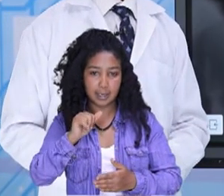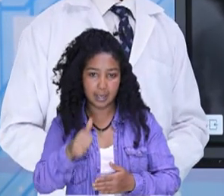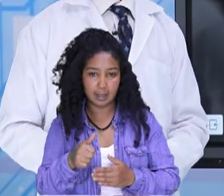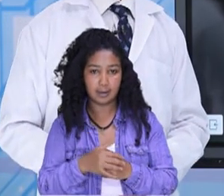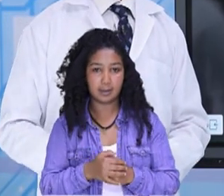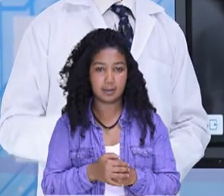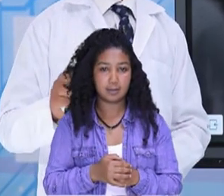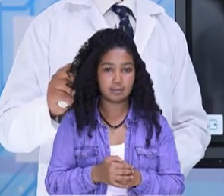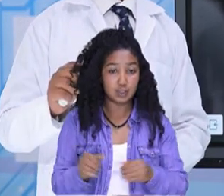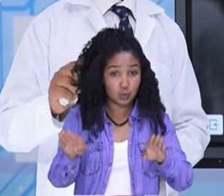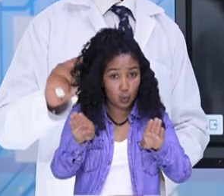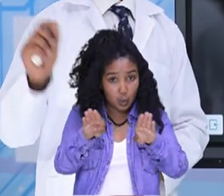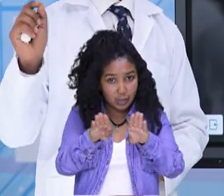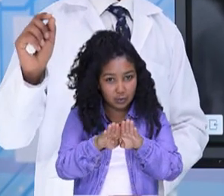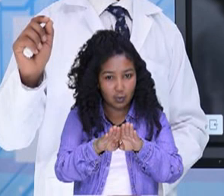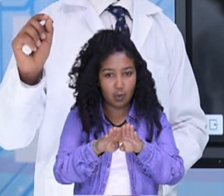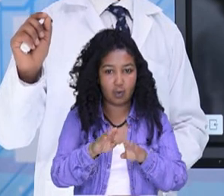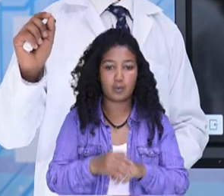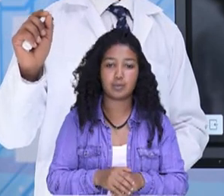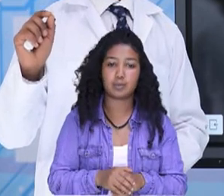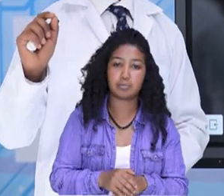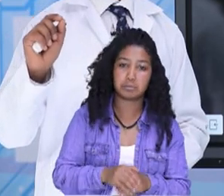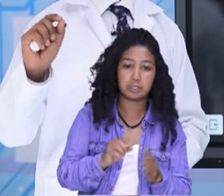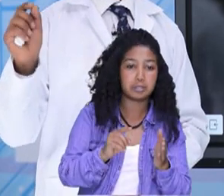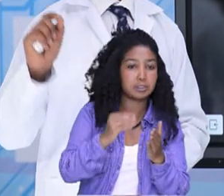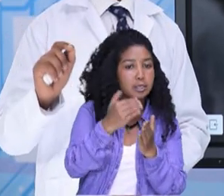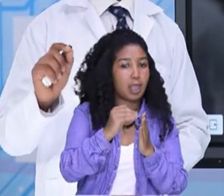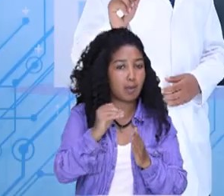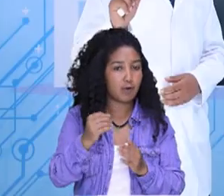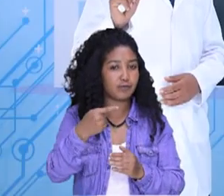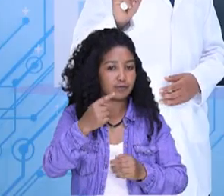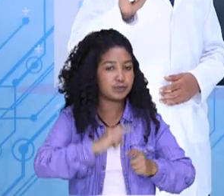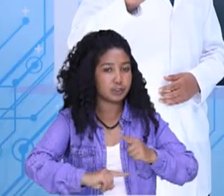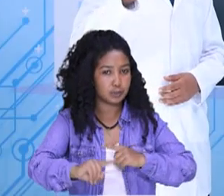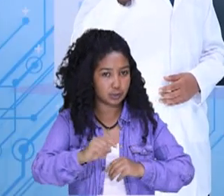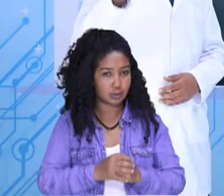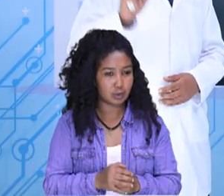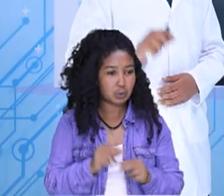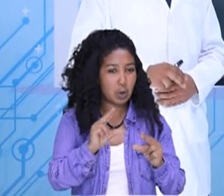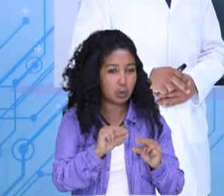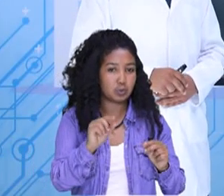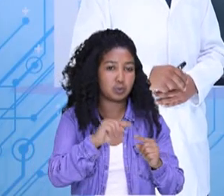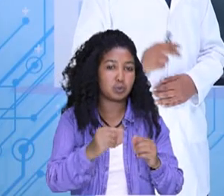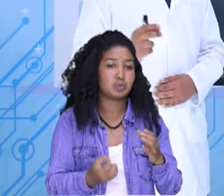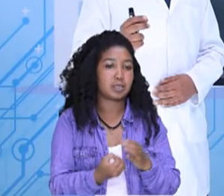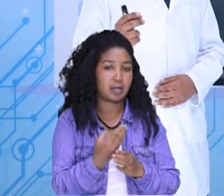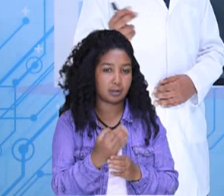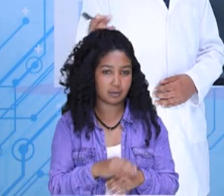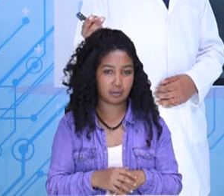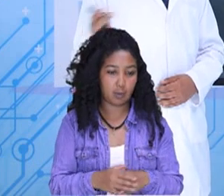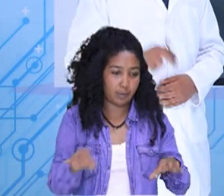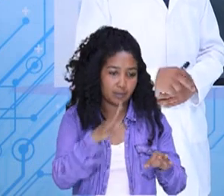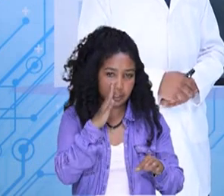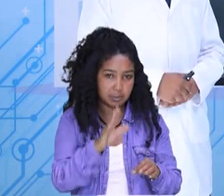RNA switches off some type of genes in order not to secrete a specific